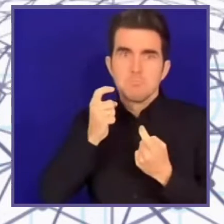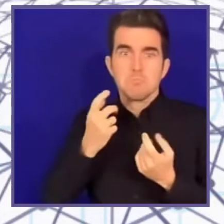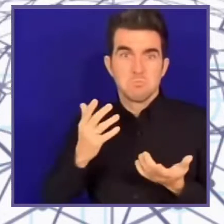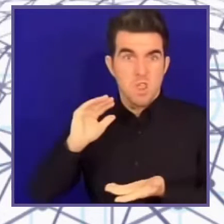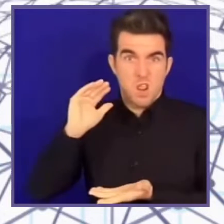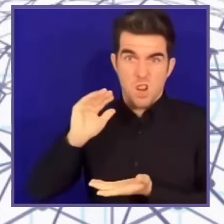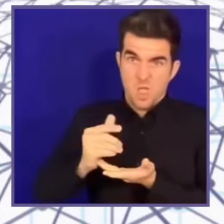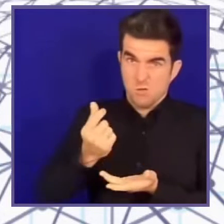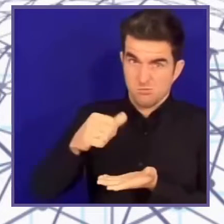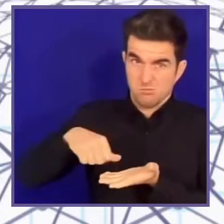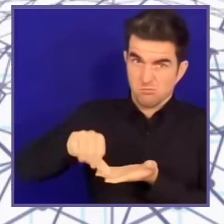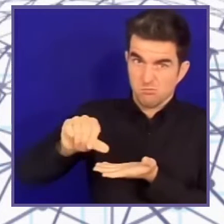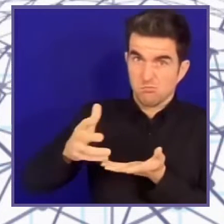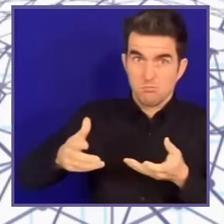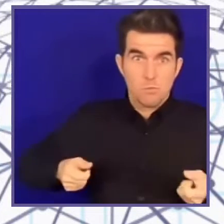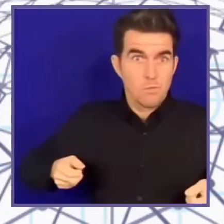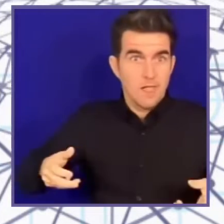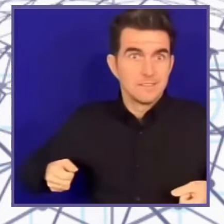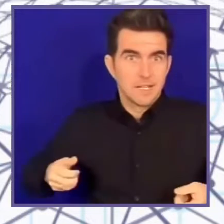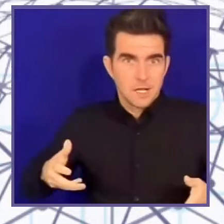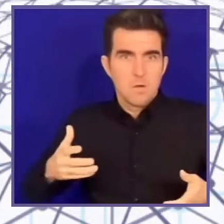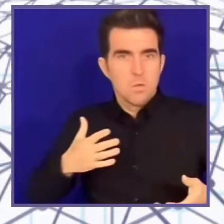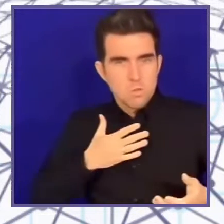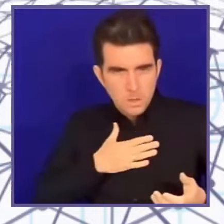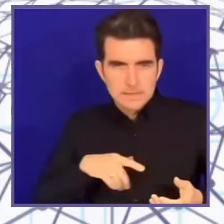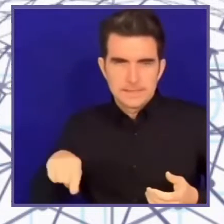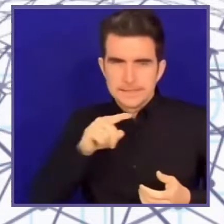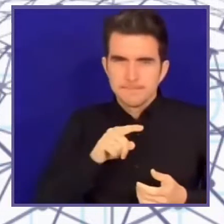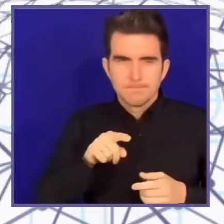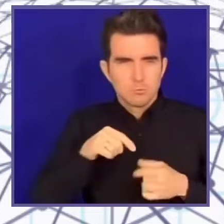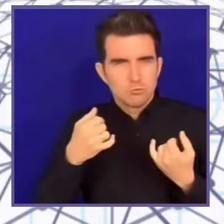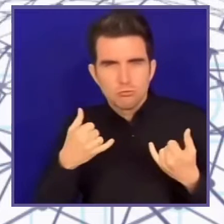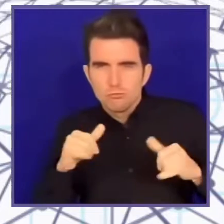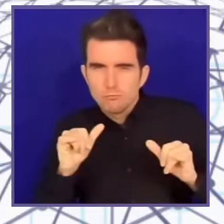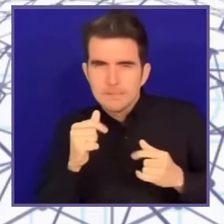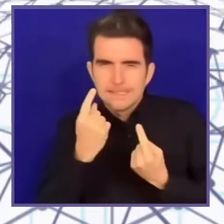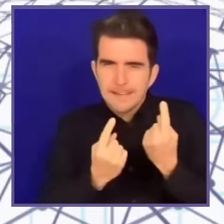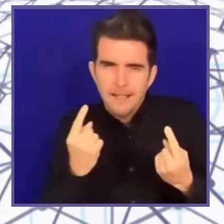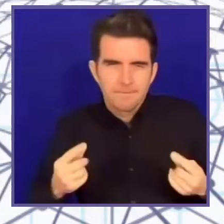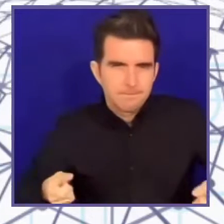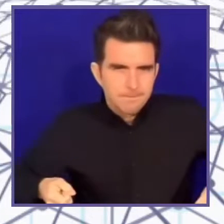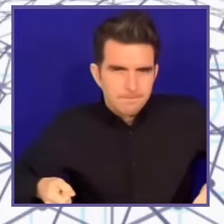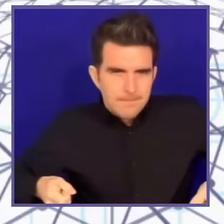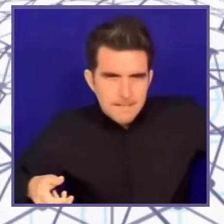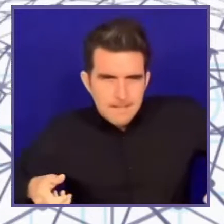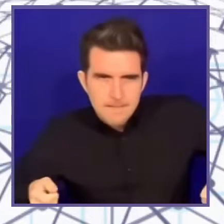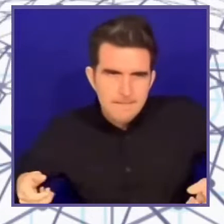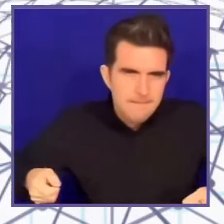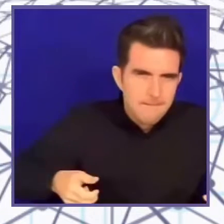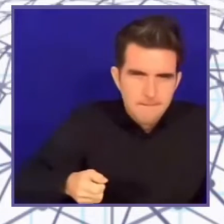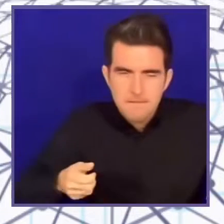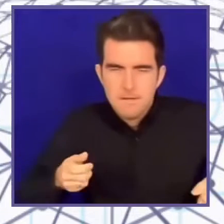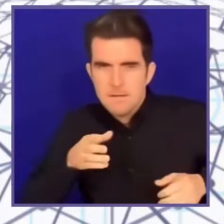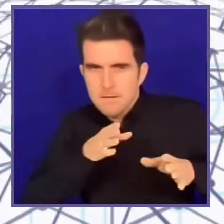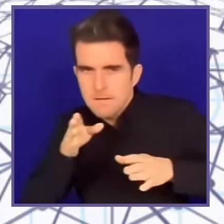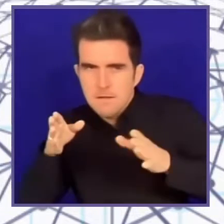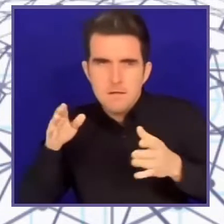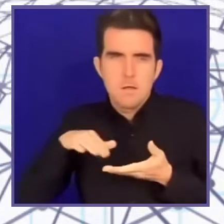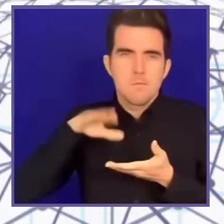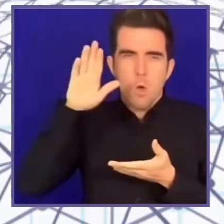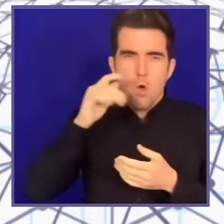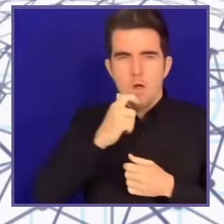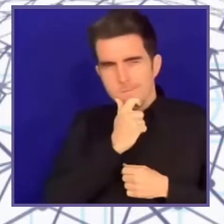experience that, it doesn't matter if you're a user with disability or without, a light bulb goes on, that